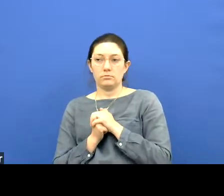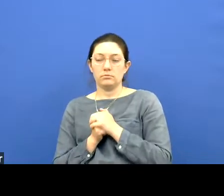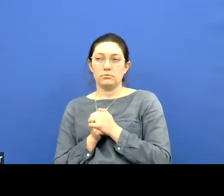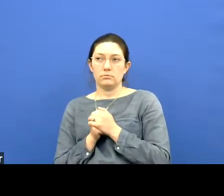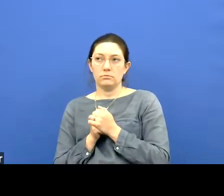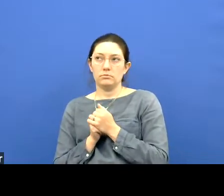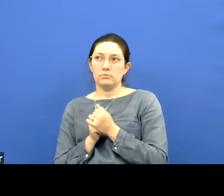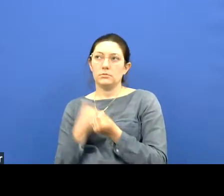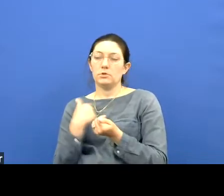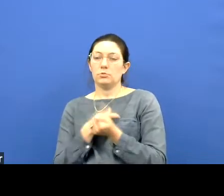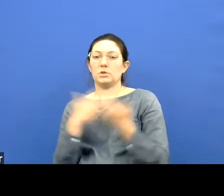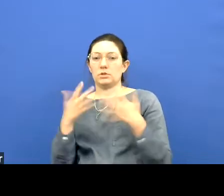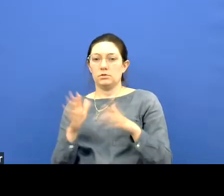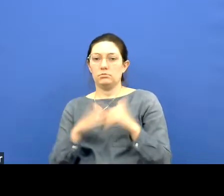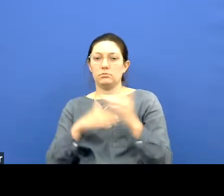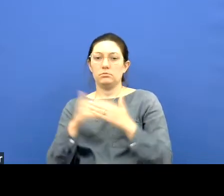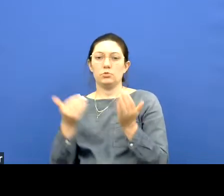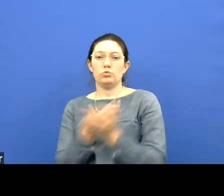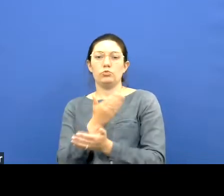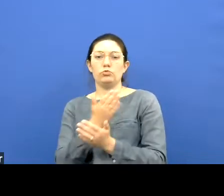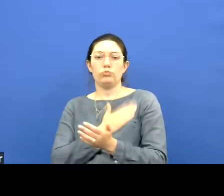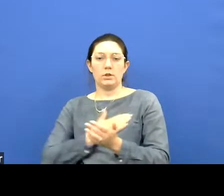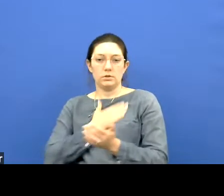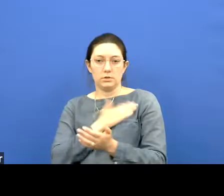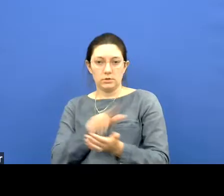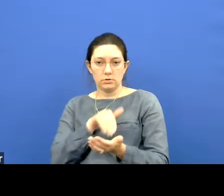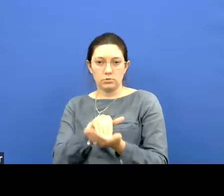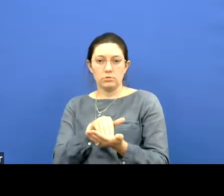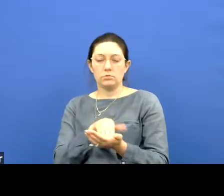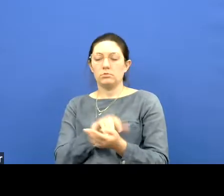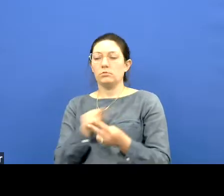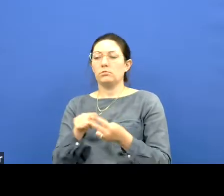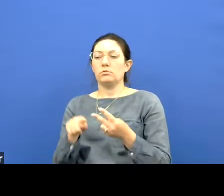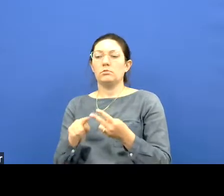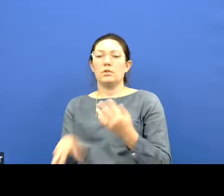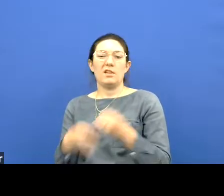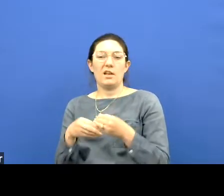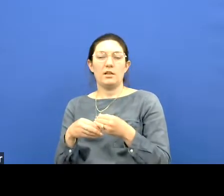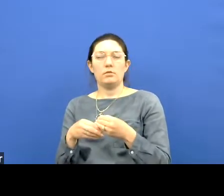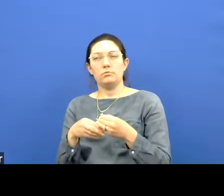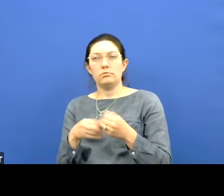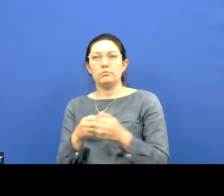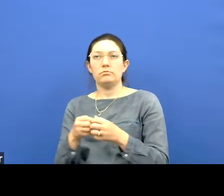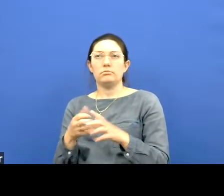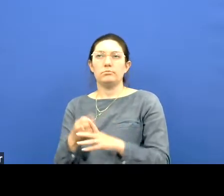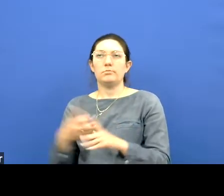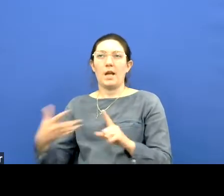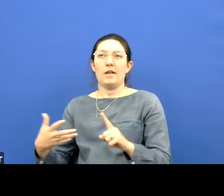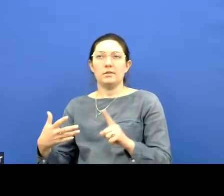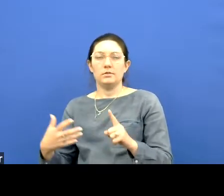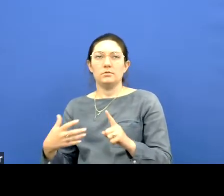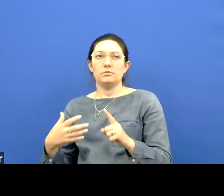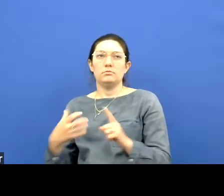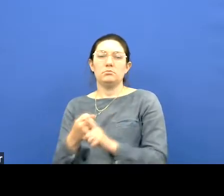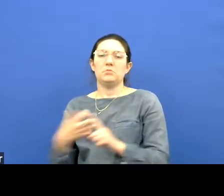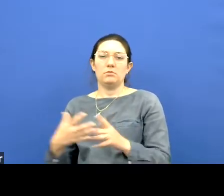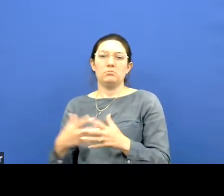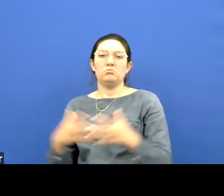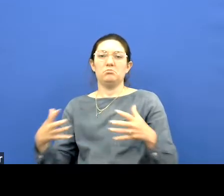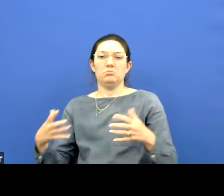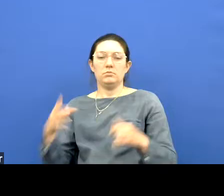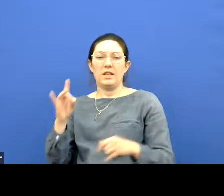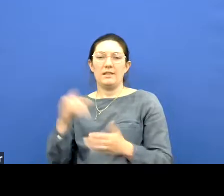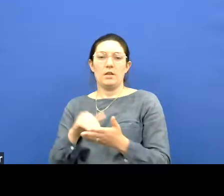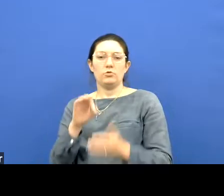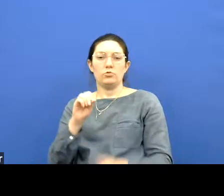we built the new rec center, added 8,000, or I won't say added because we had some space before, but it created 8,000